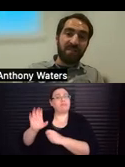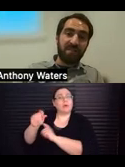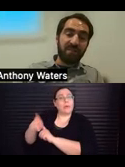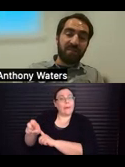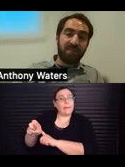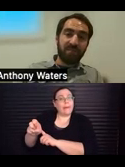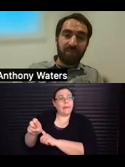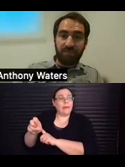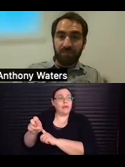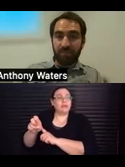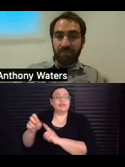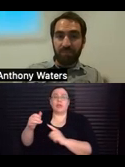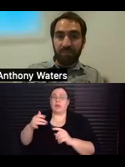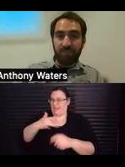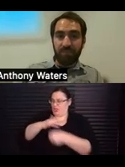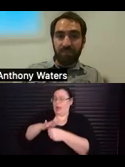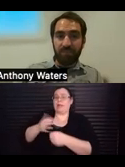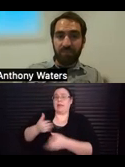distress.